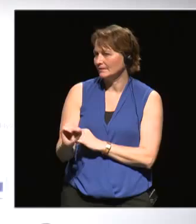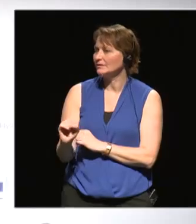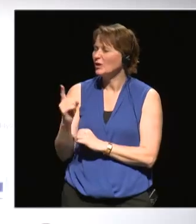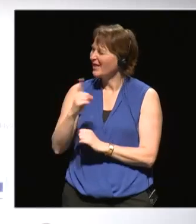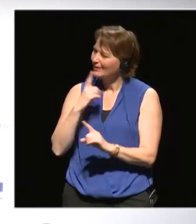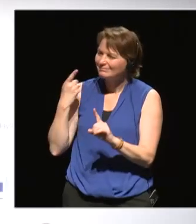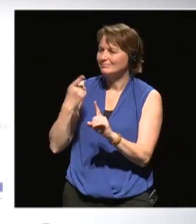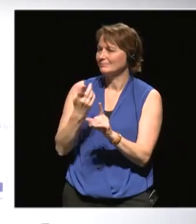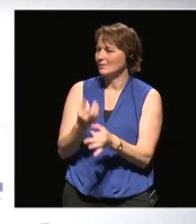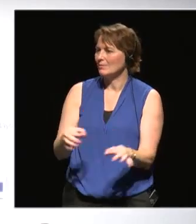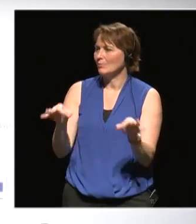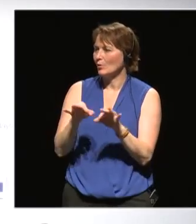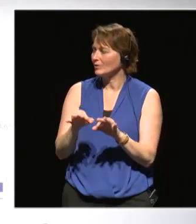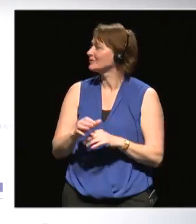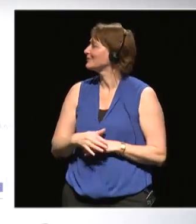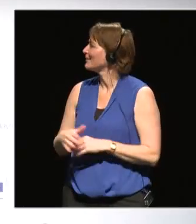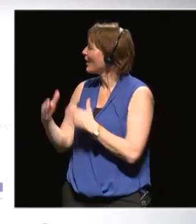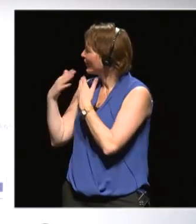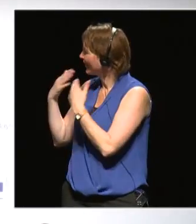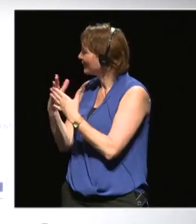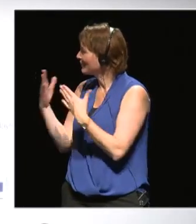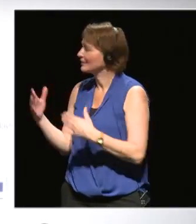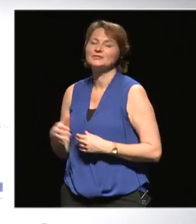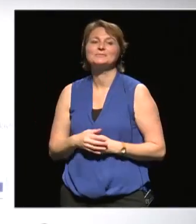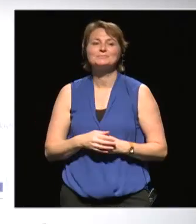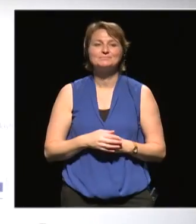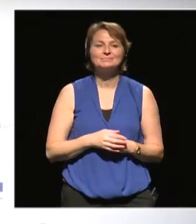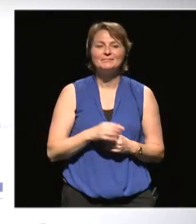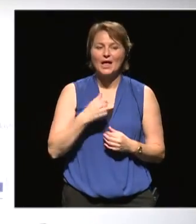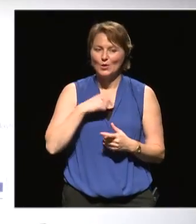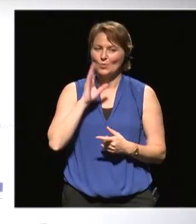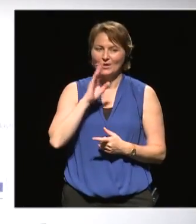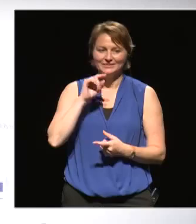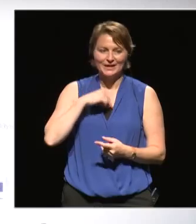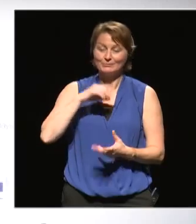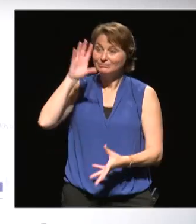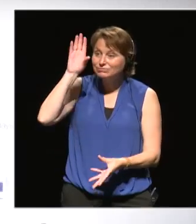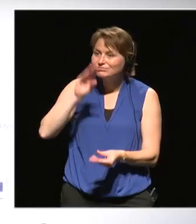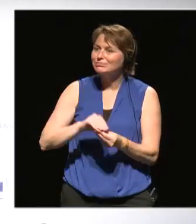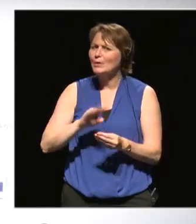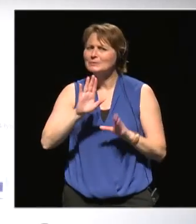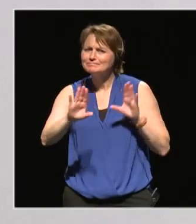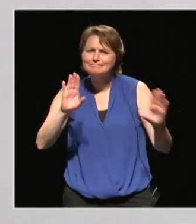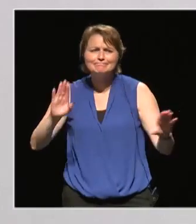those are the essential points. We would probably want to come back to, but thank you very much. I'm going to summarize. I'm going to ask you for your opinion.